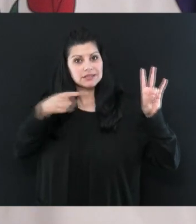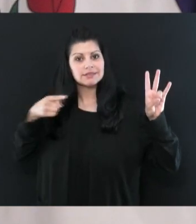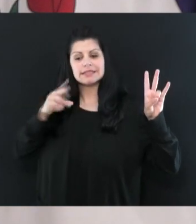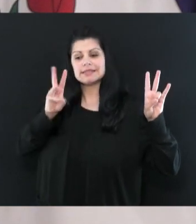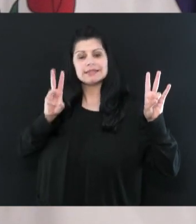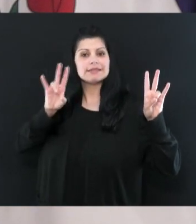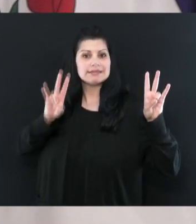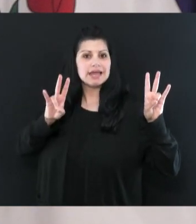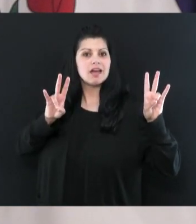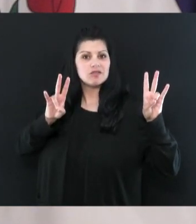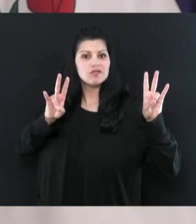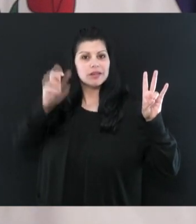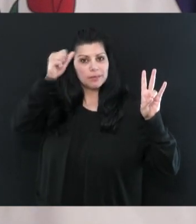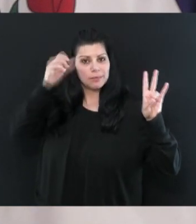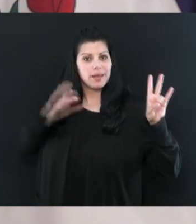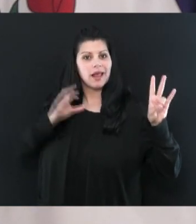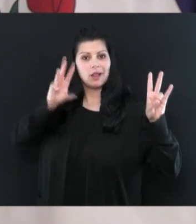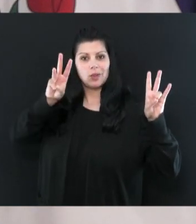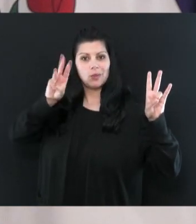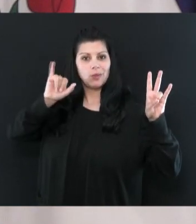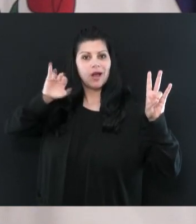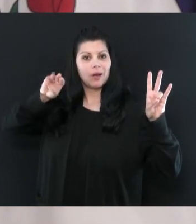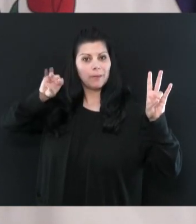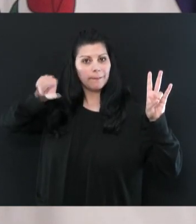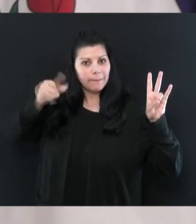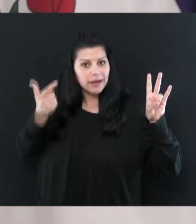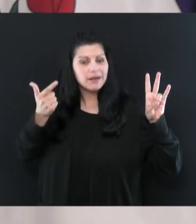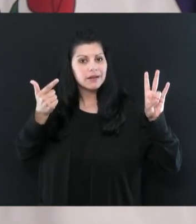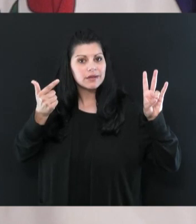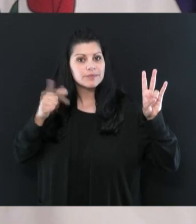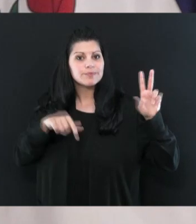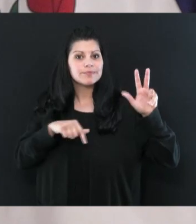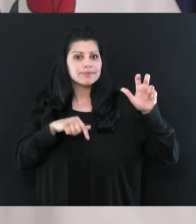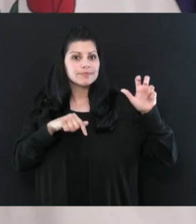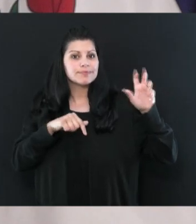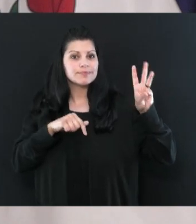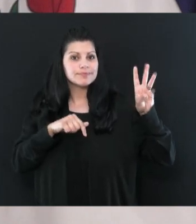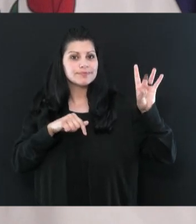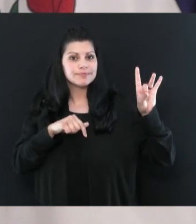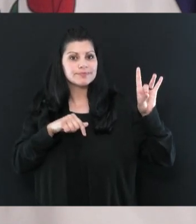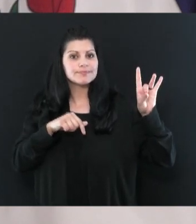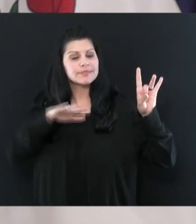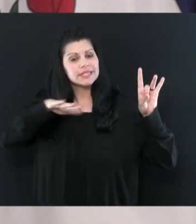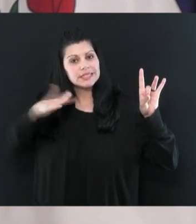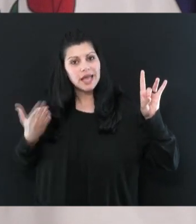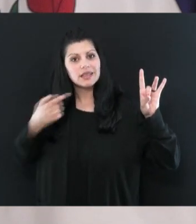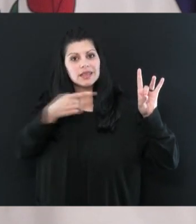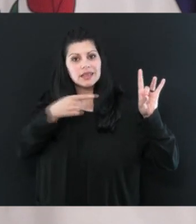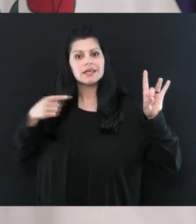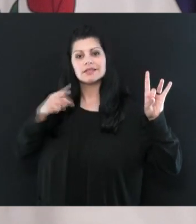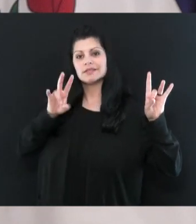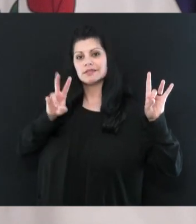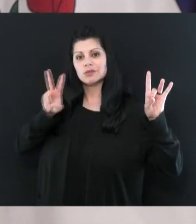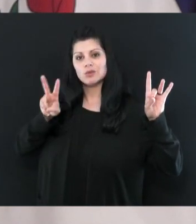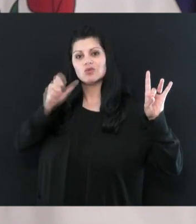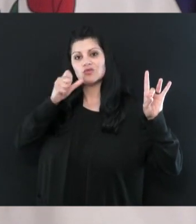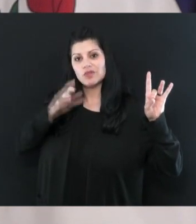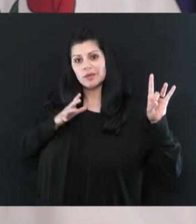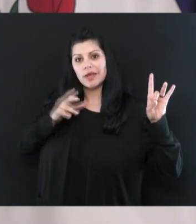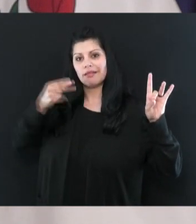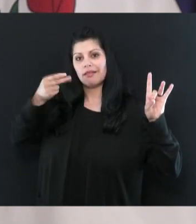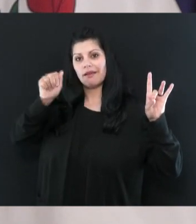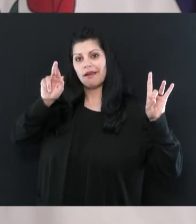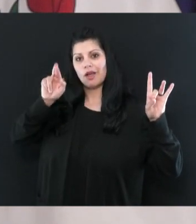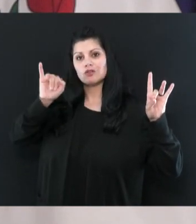67-year-old male from Wyoming County. Our 368th death, a 72-year-old female from